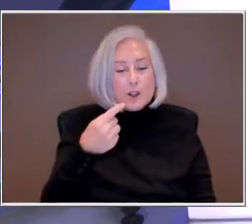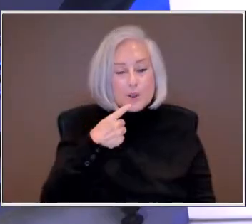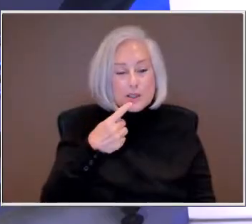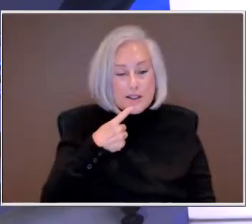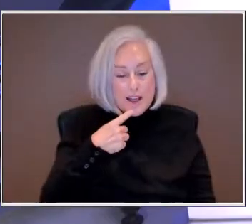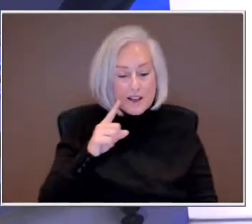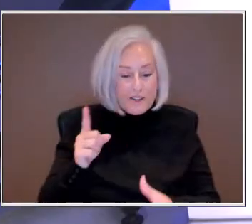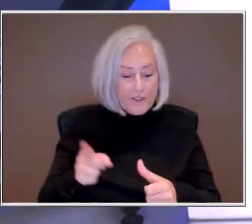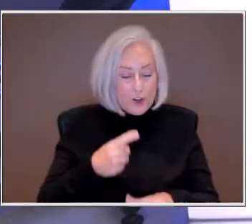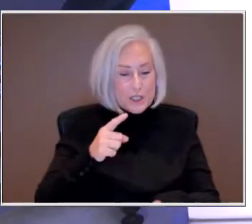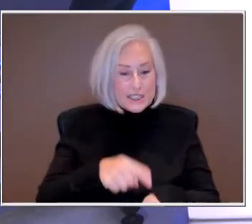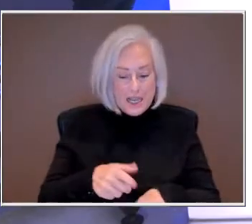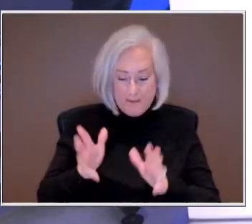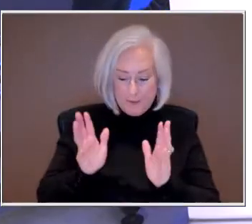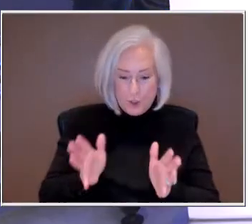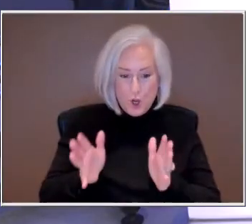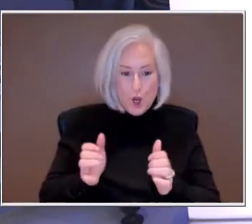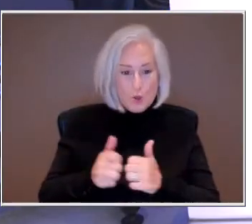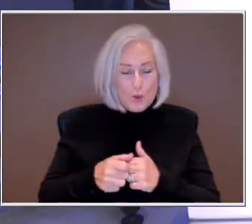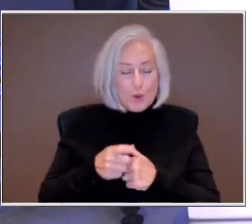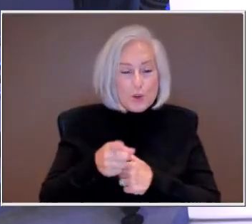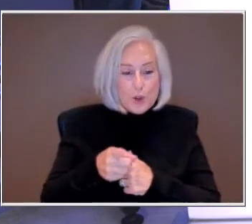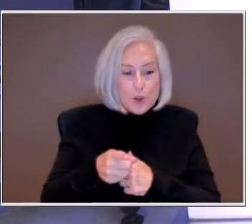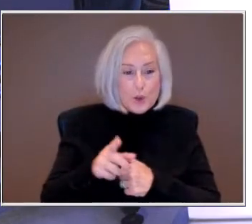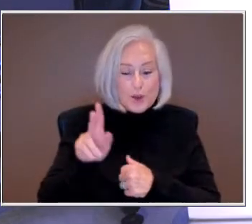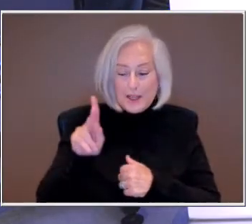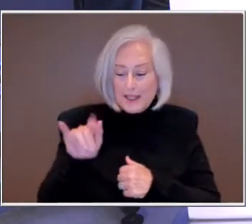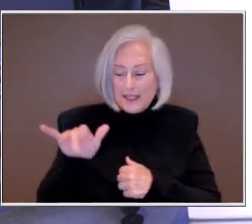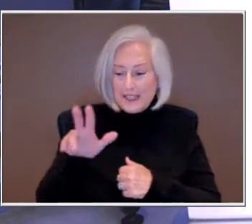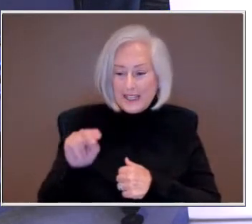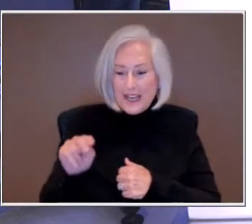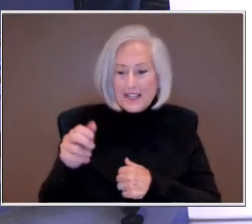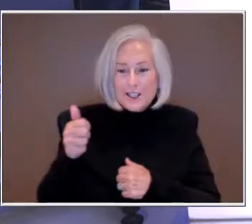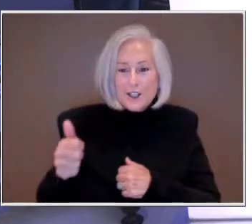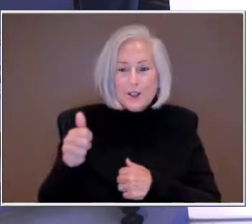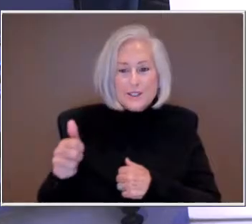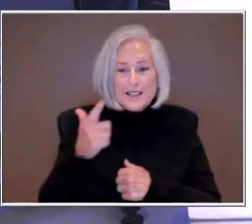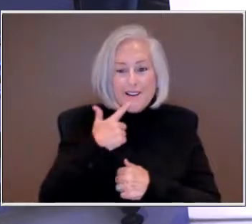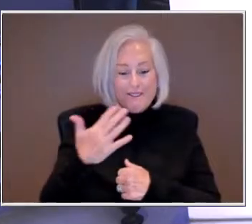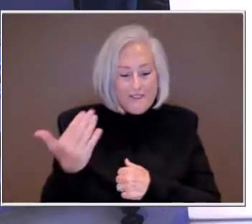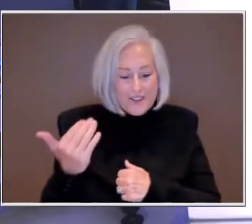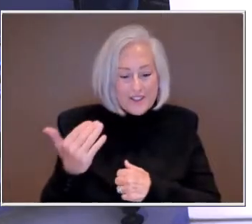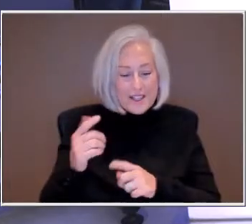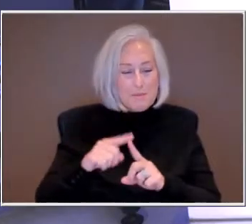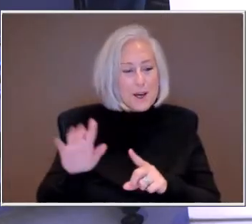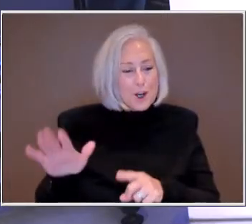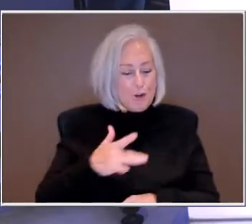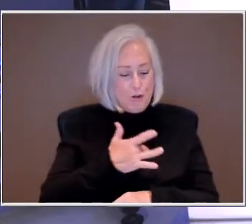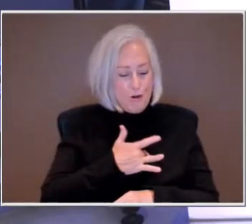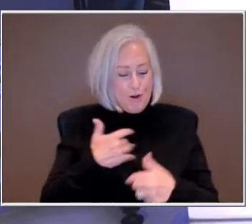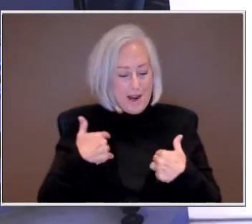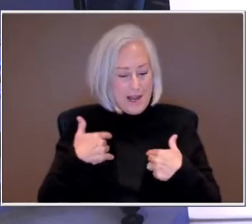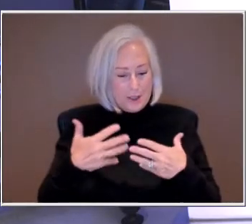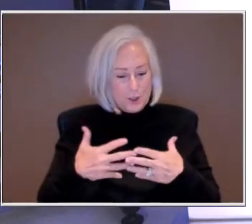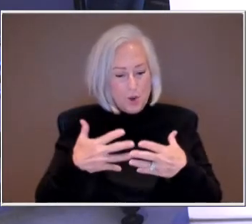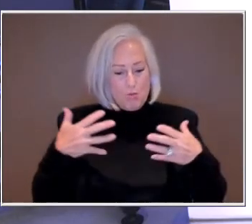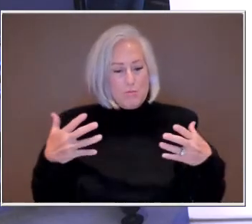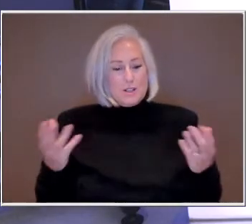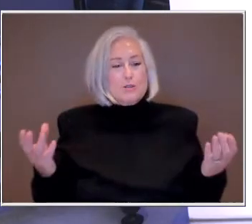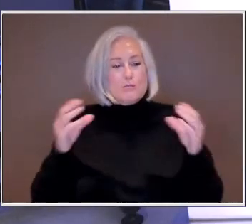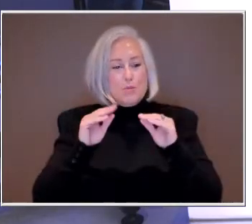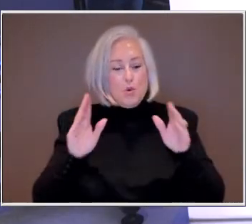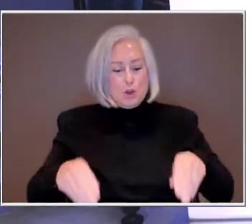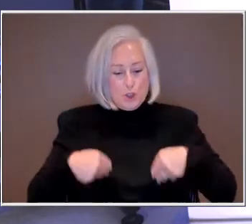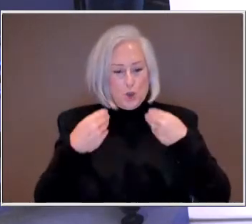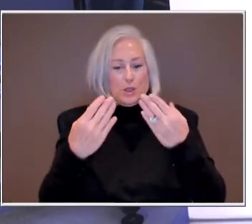to you, they said Kaylin was only 15, but her heart had so much more to give, and they asked you to please give